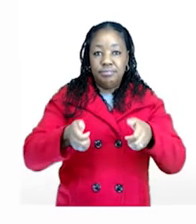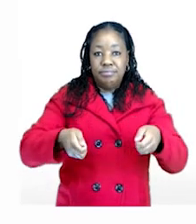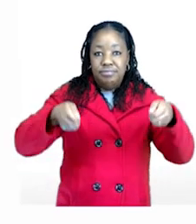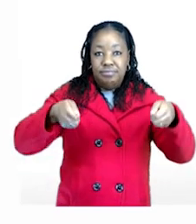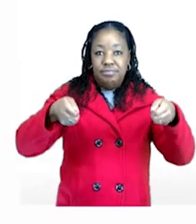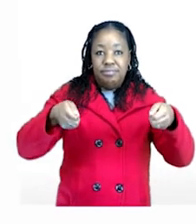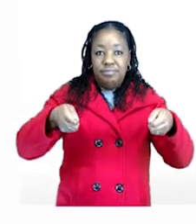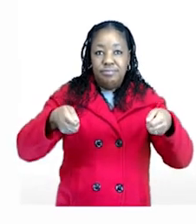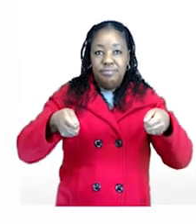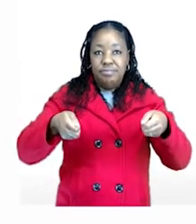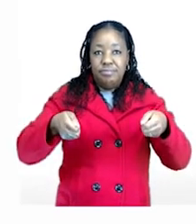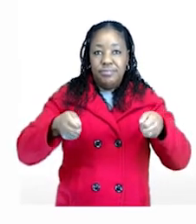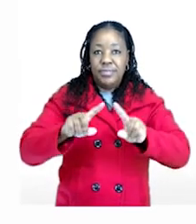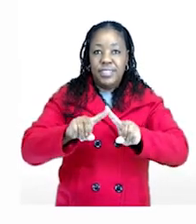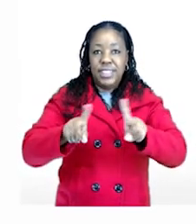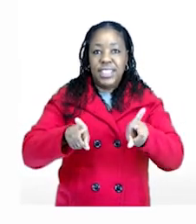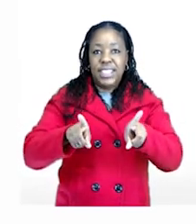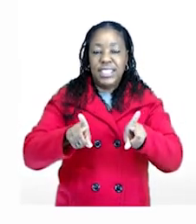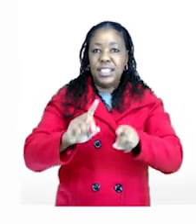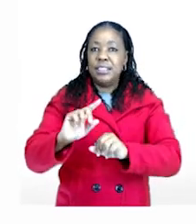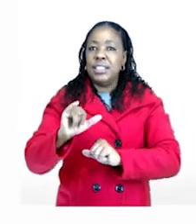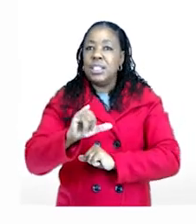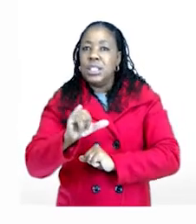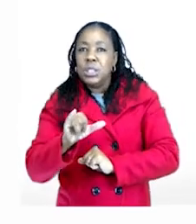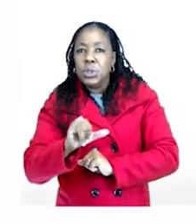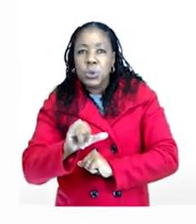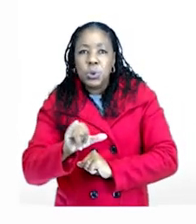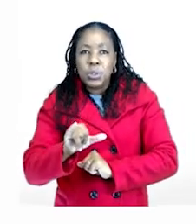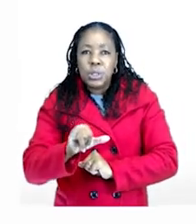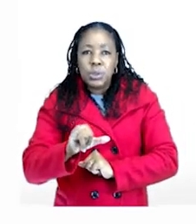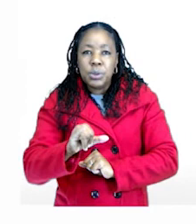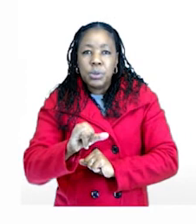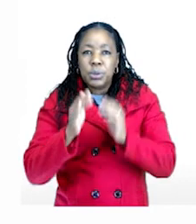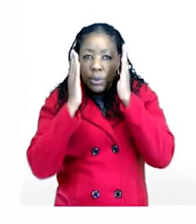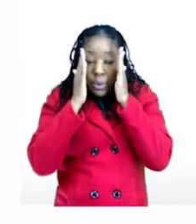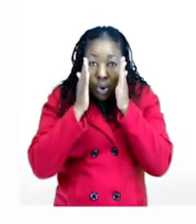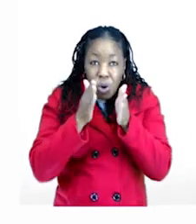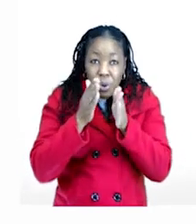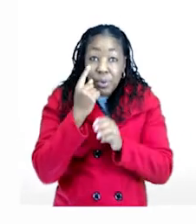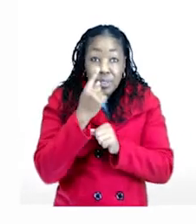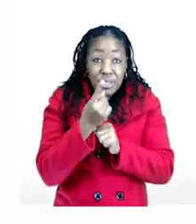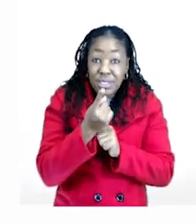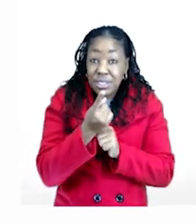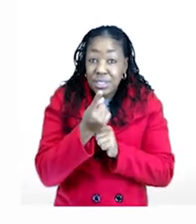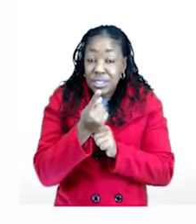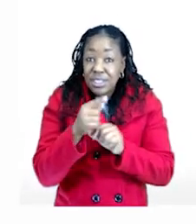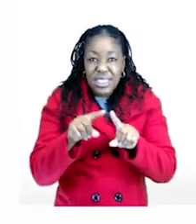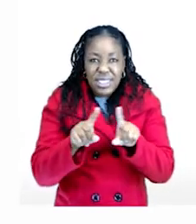pots on page 12. Let's look closely at all these pots.